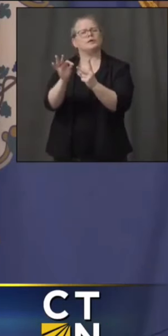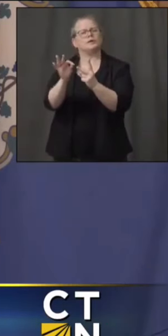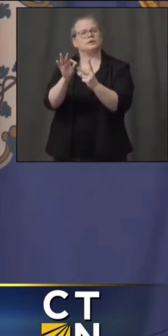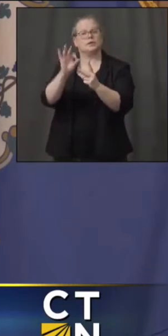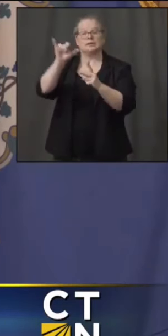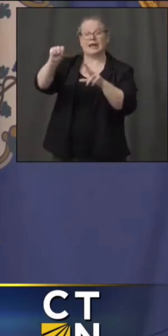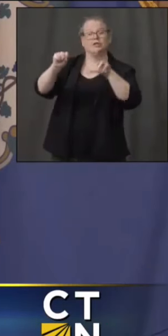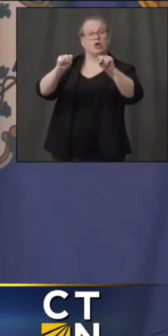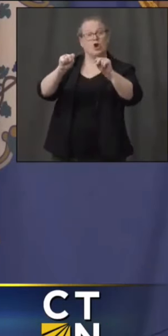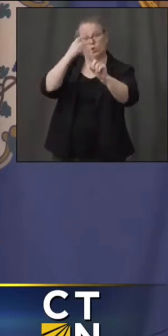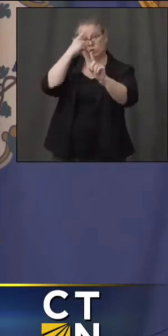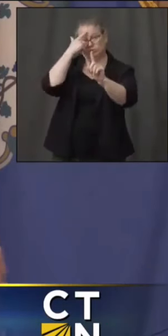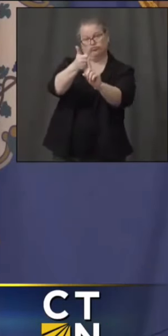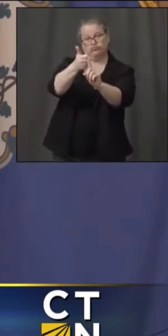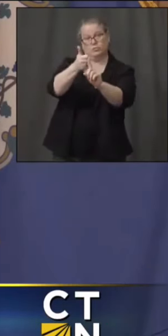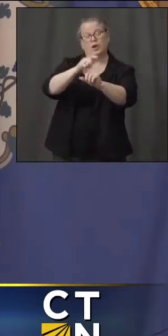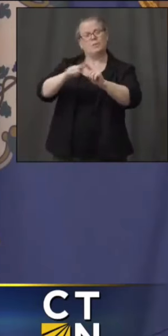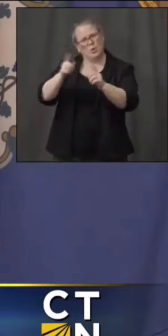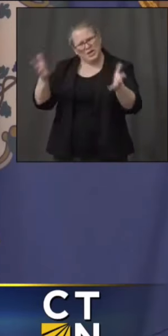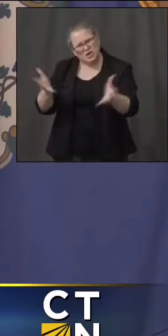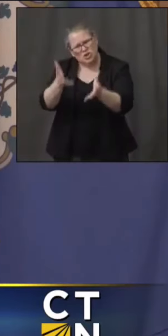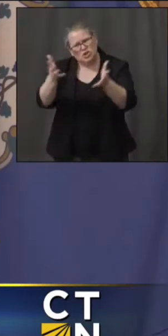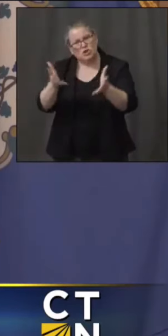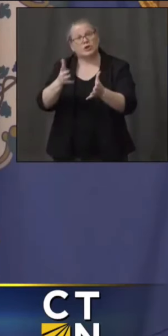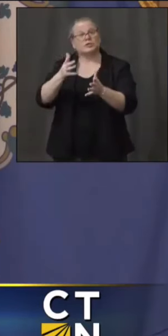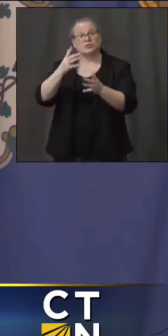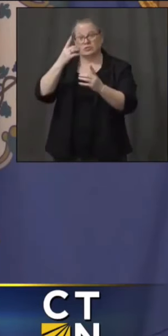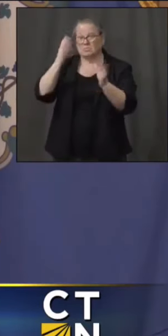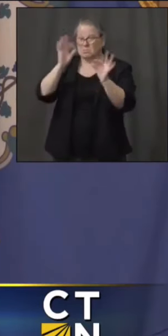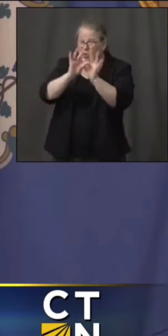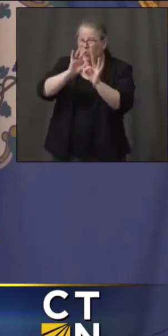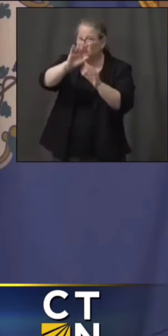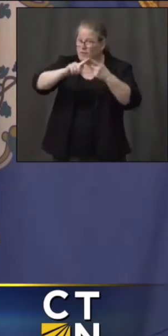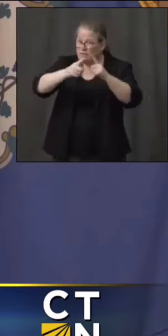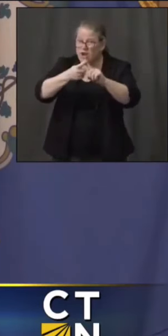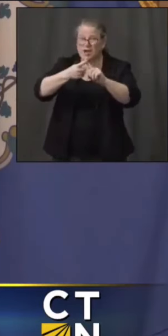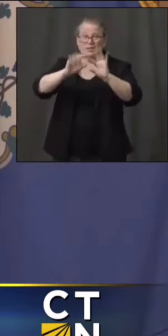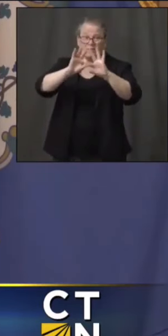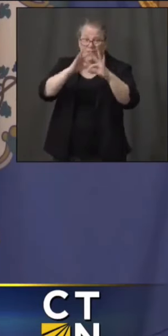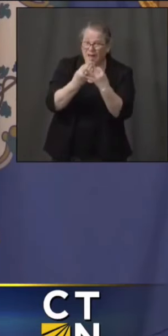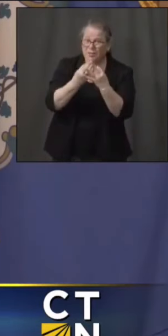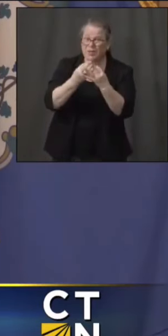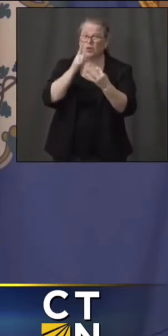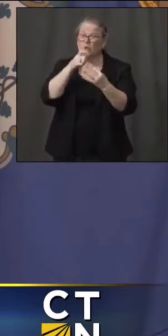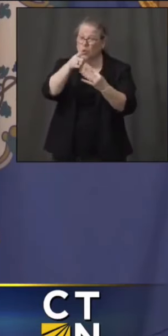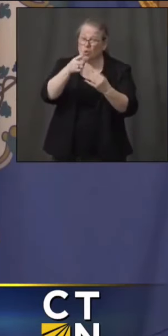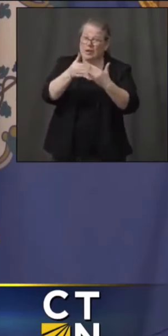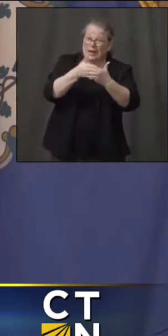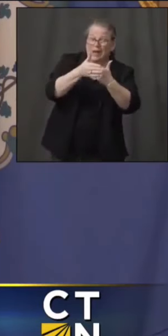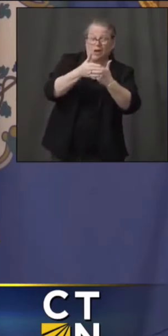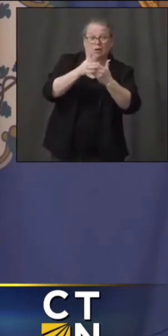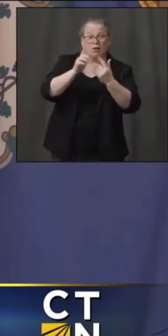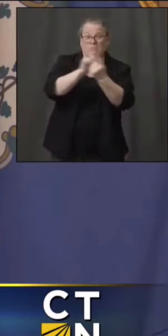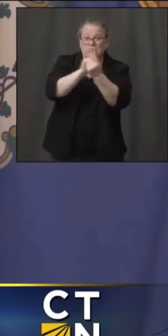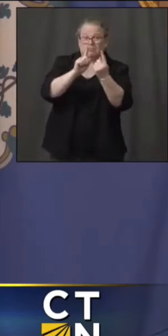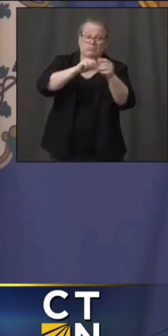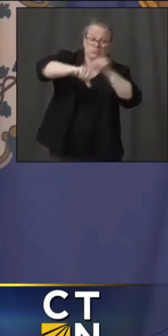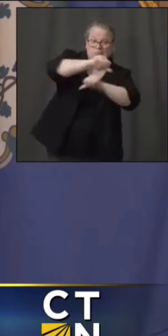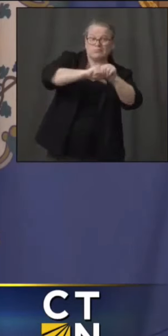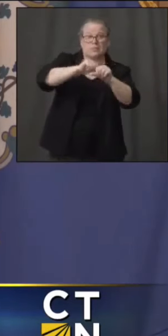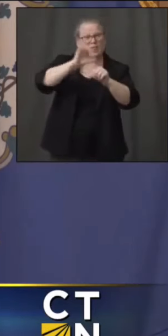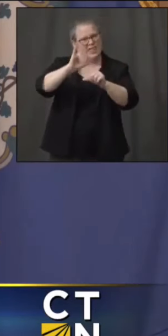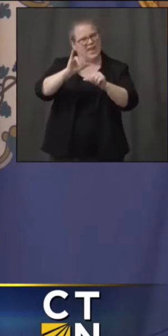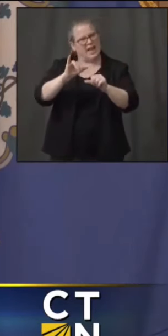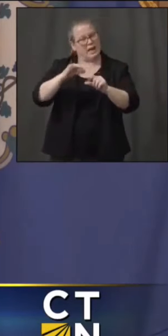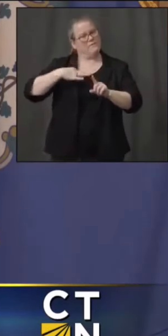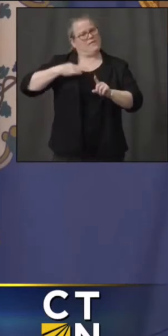them, if they care about the friends and people they've been in contact with, on a voluntary basis to let us know who those people might be.